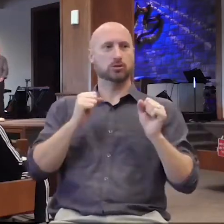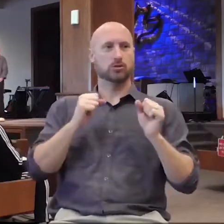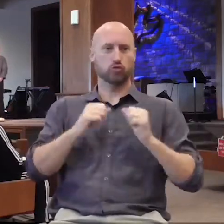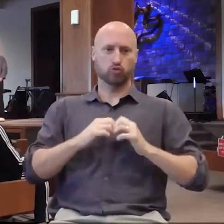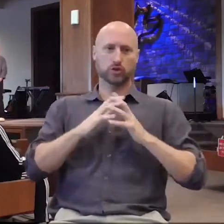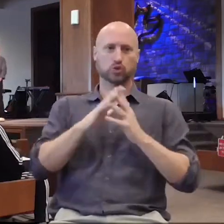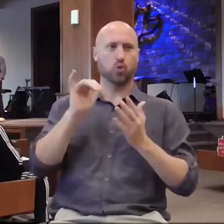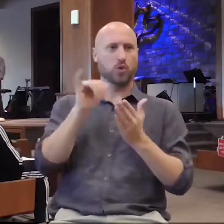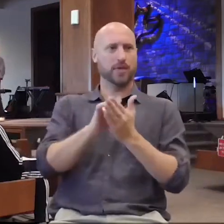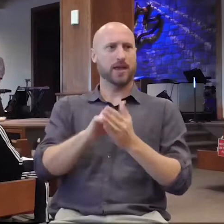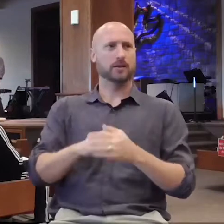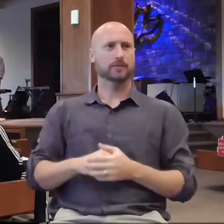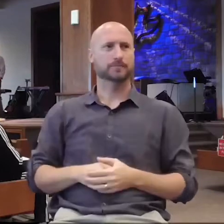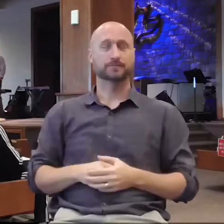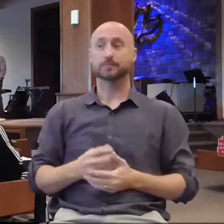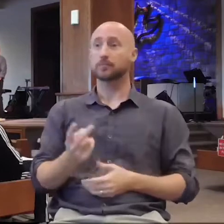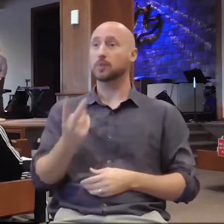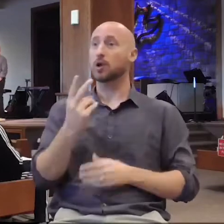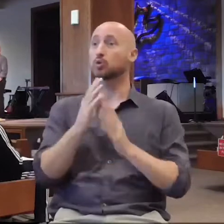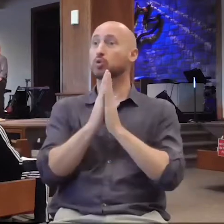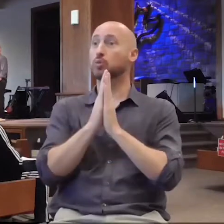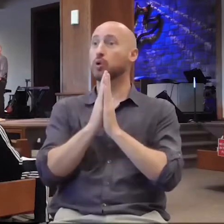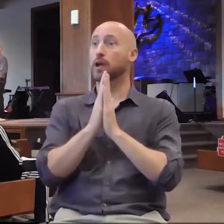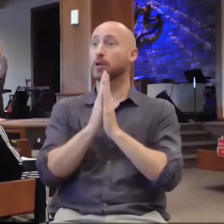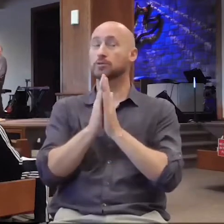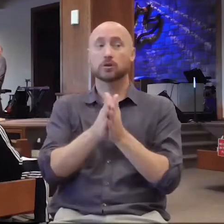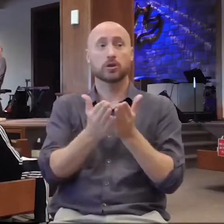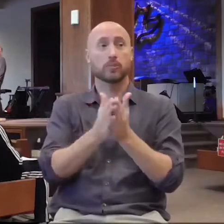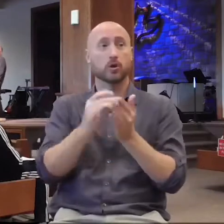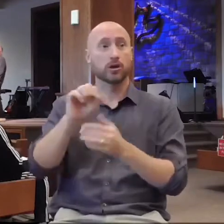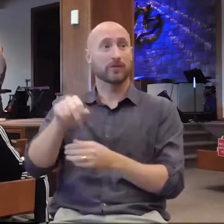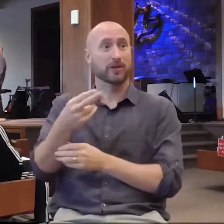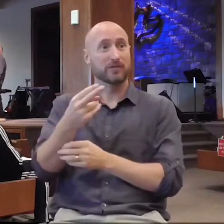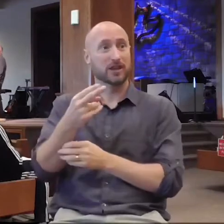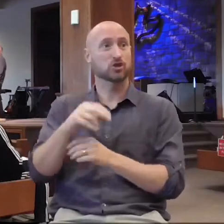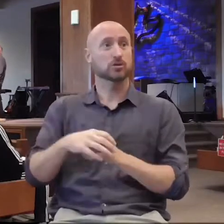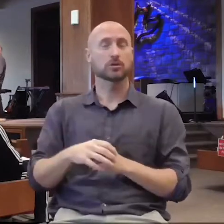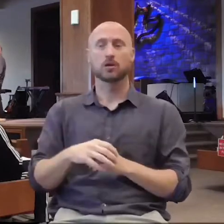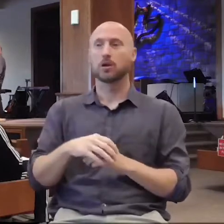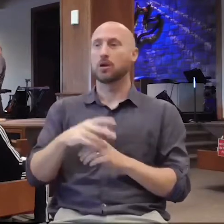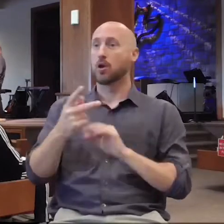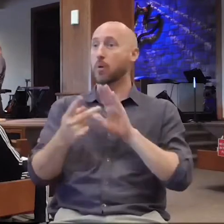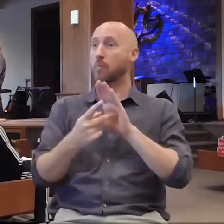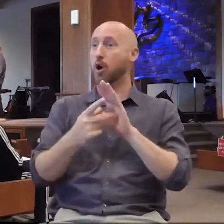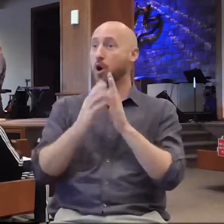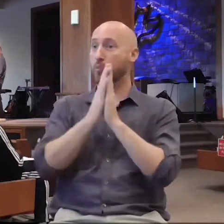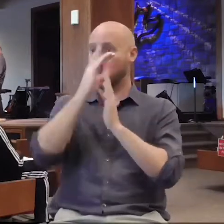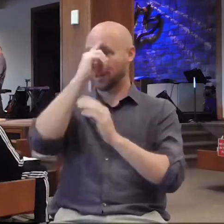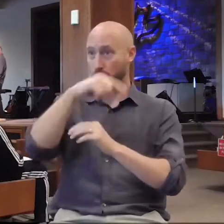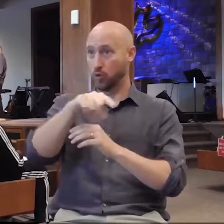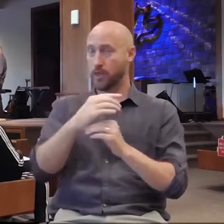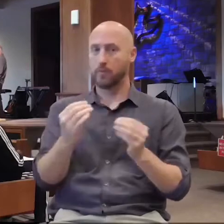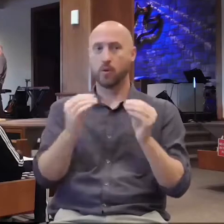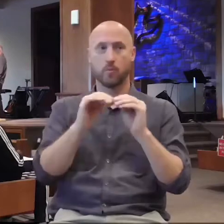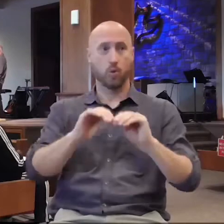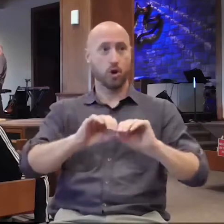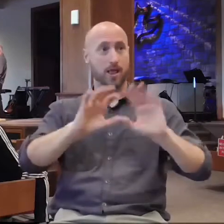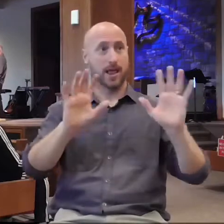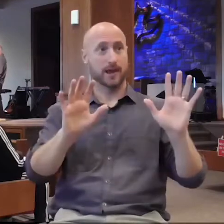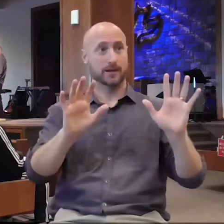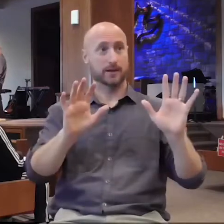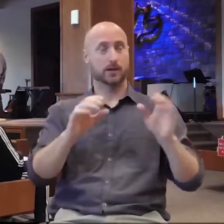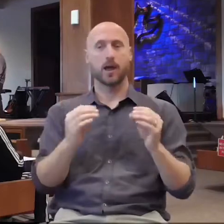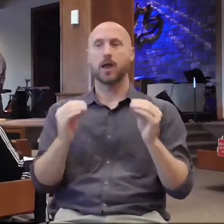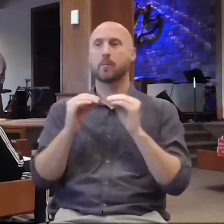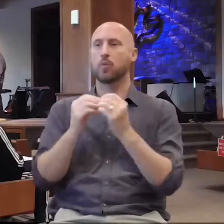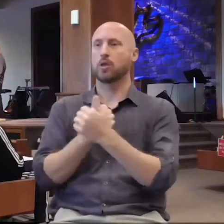Two particular prayers in the book of Ephesians, Paul prays for them to have more light, and he prays for them to